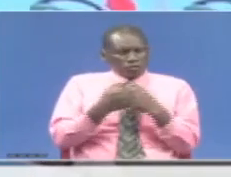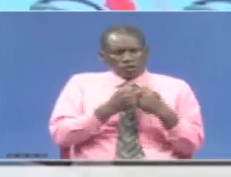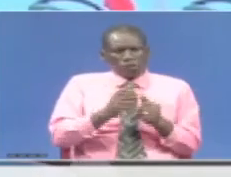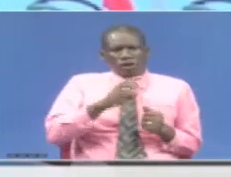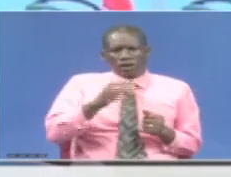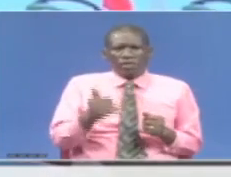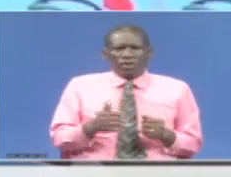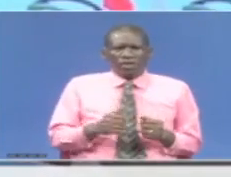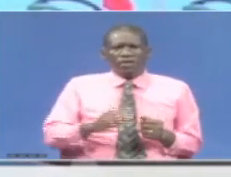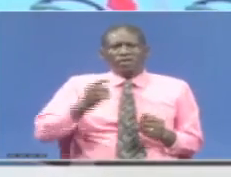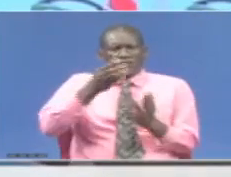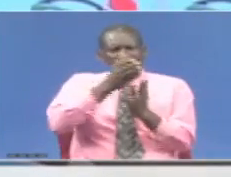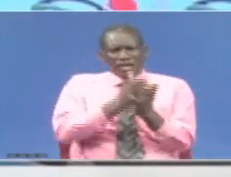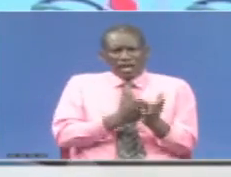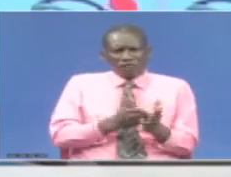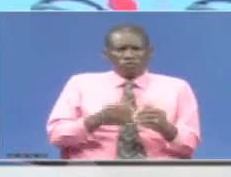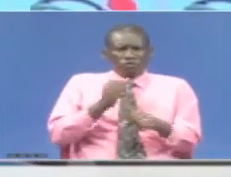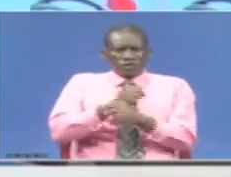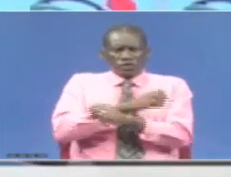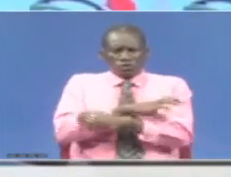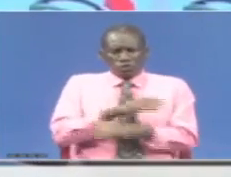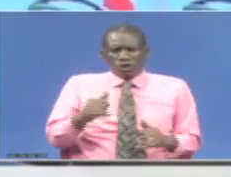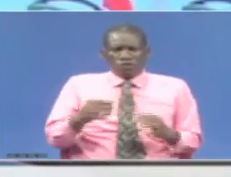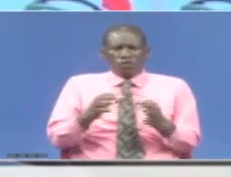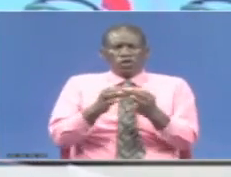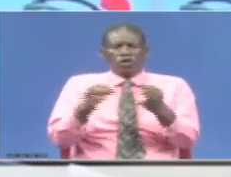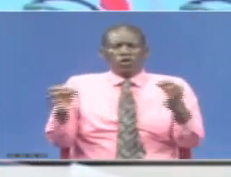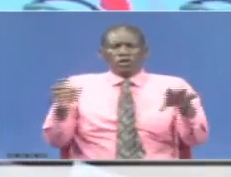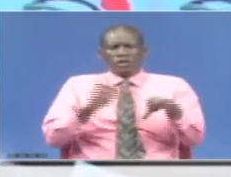for the first half, we were on top for large periods